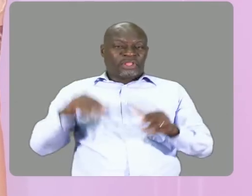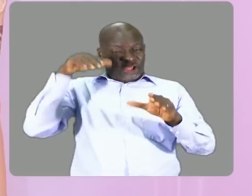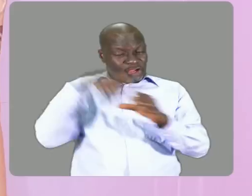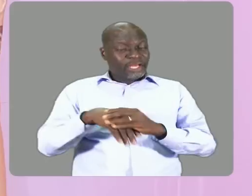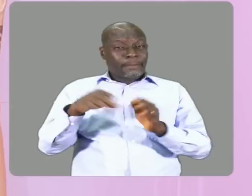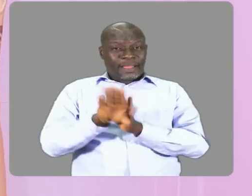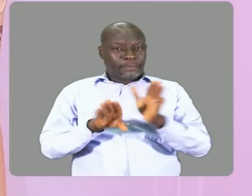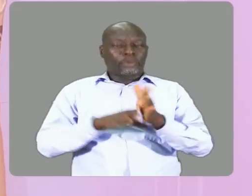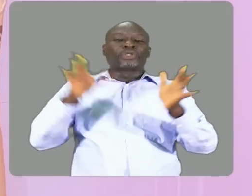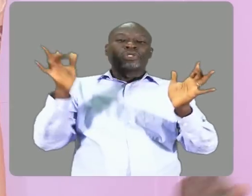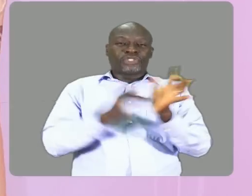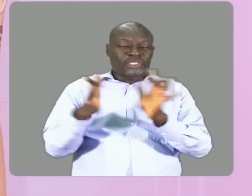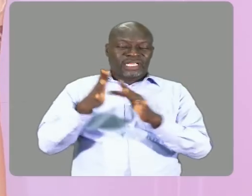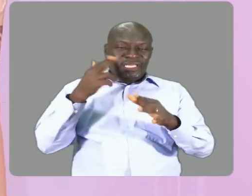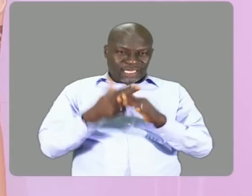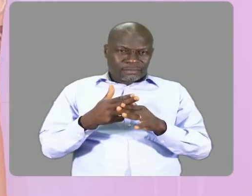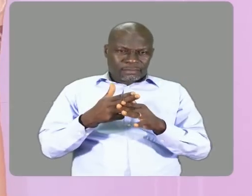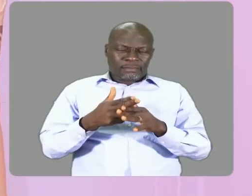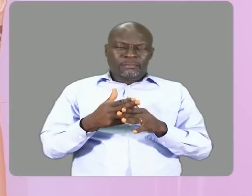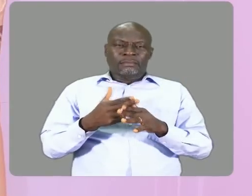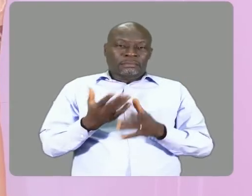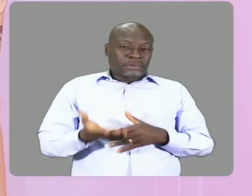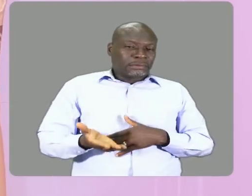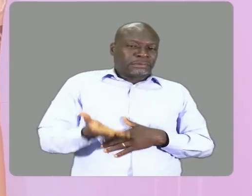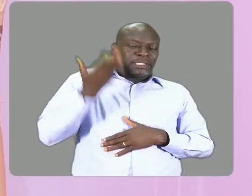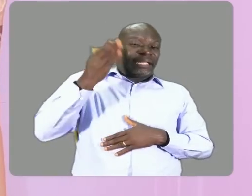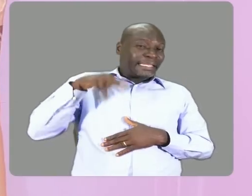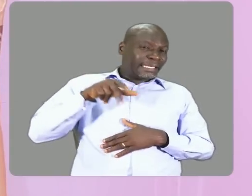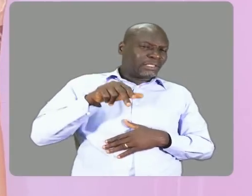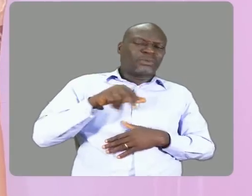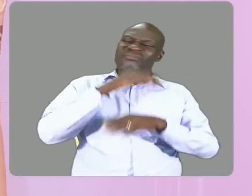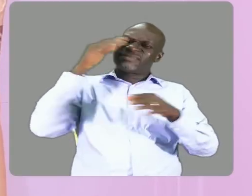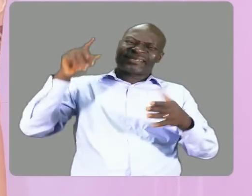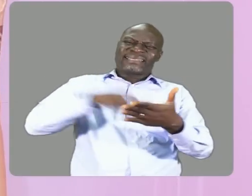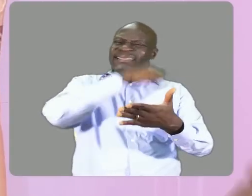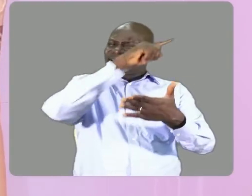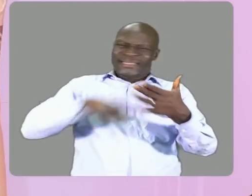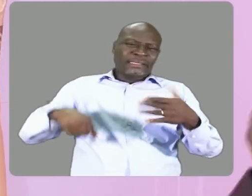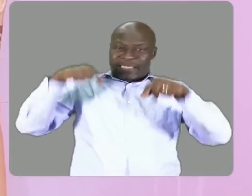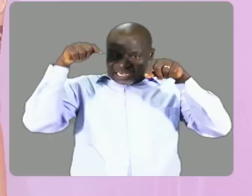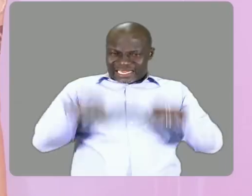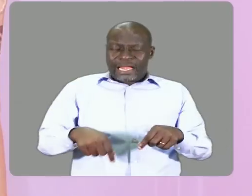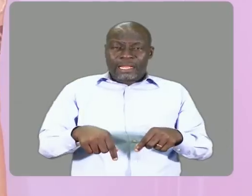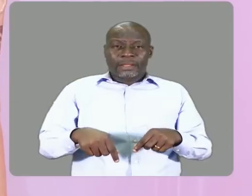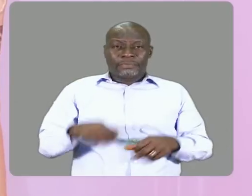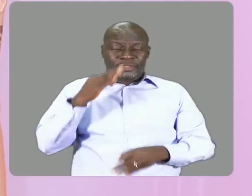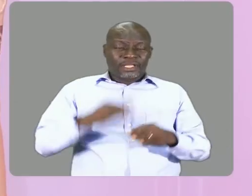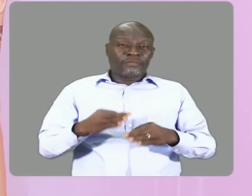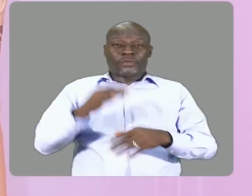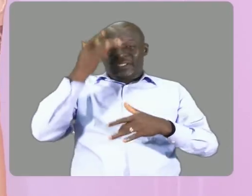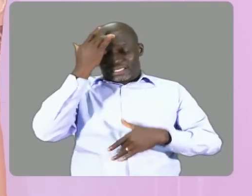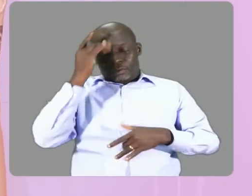Bible mu, Yesu di mu, sore nante no. Ekem, eni hobi yo. Ene o nipa yari ya onko